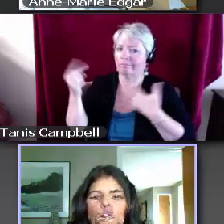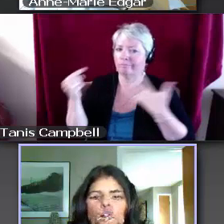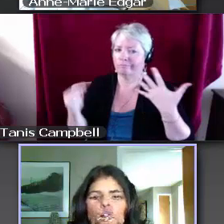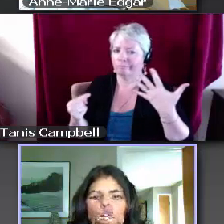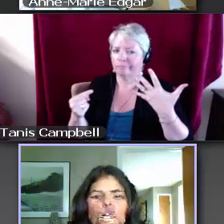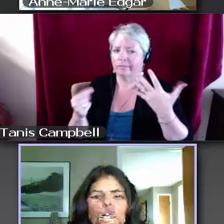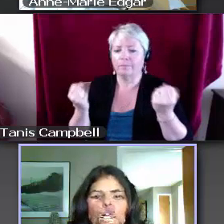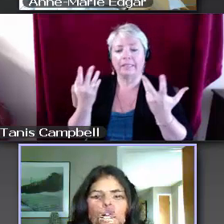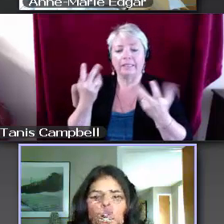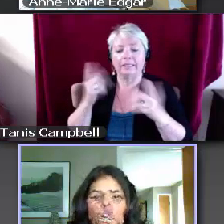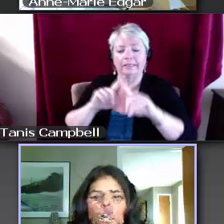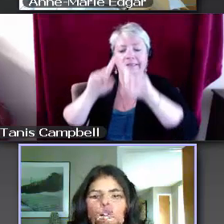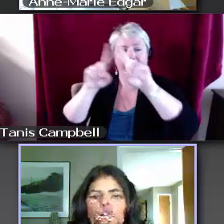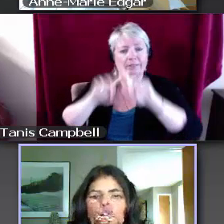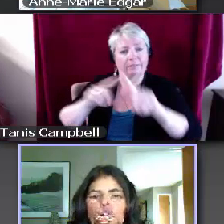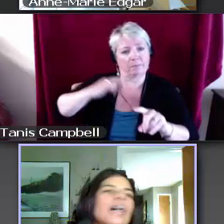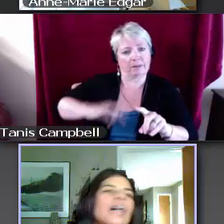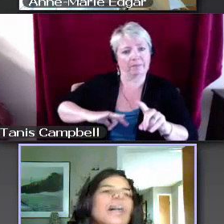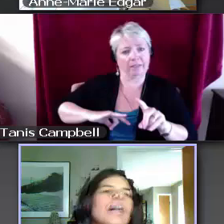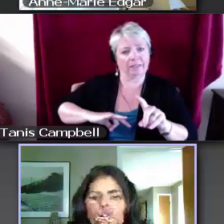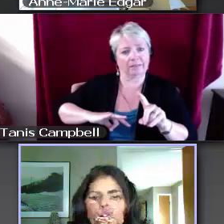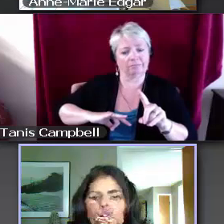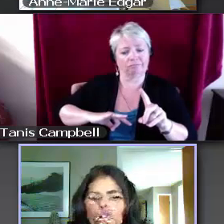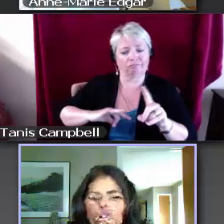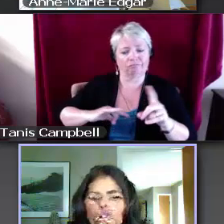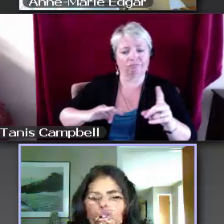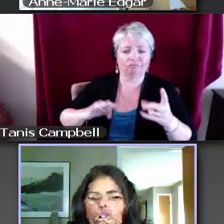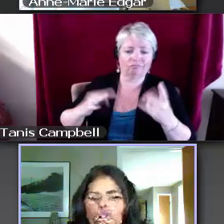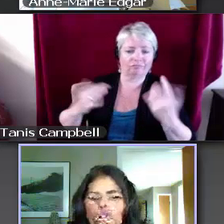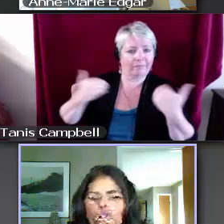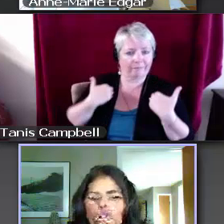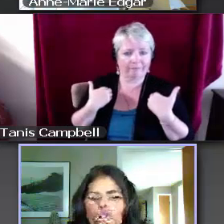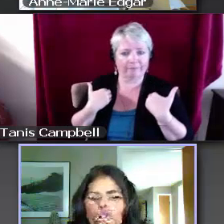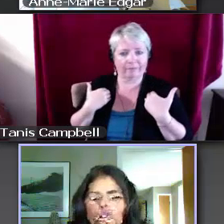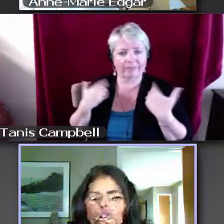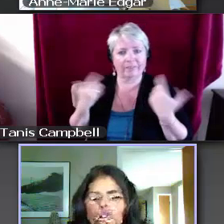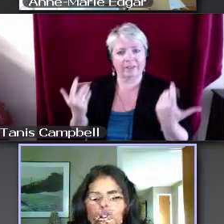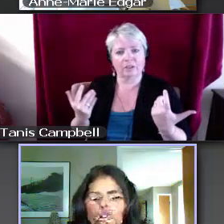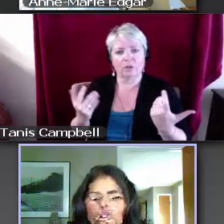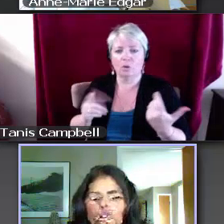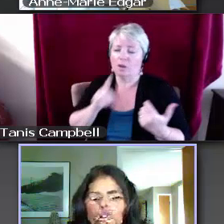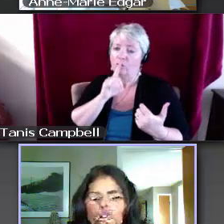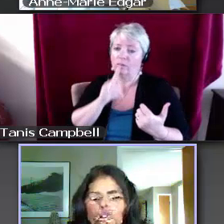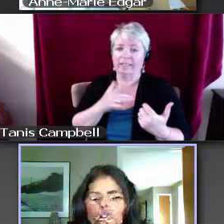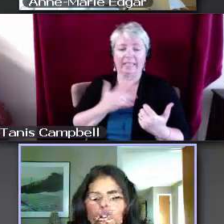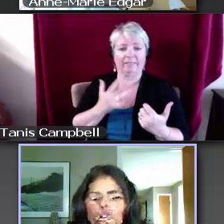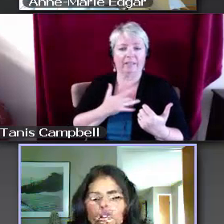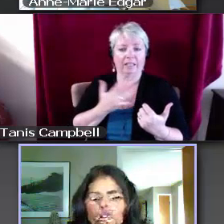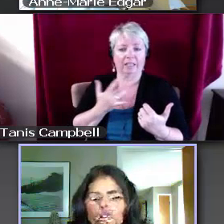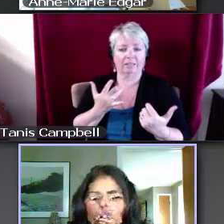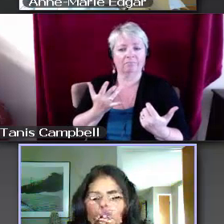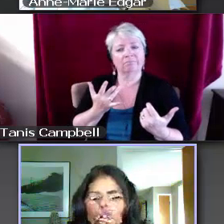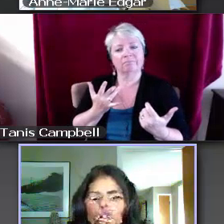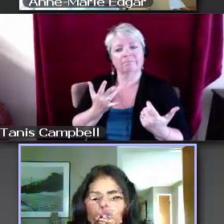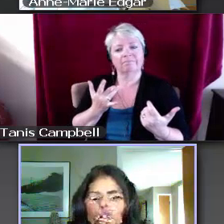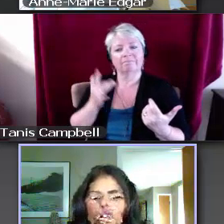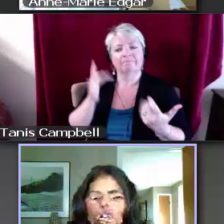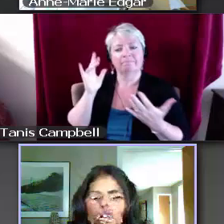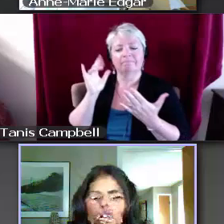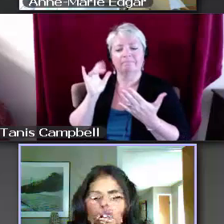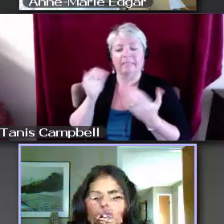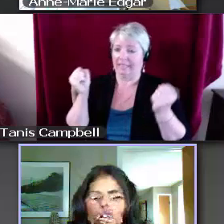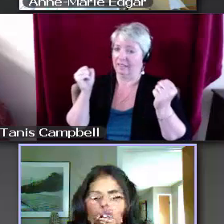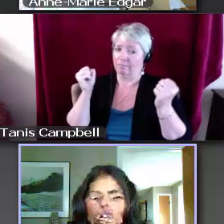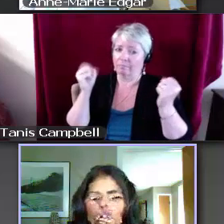from this type of program. And certainly, I think the fact that we have a lot of people coming